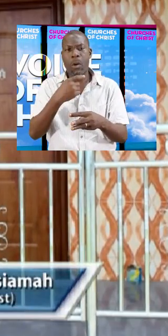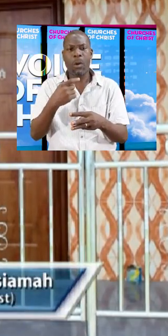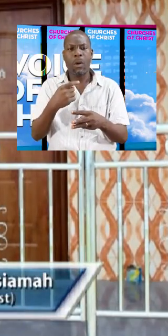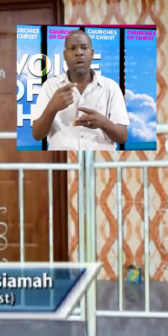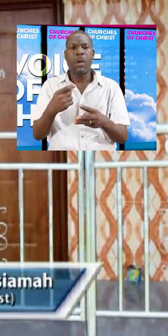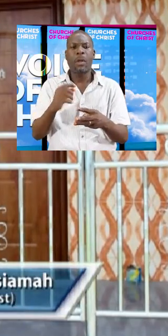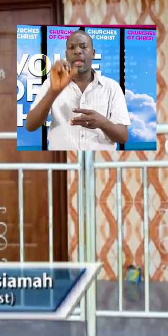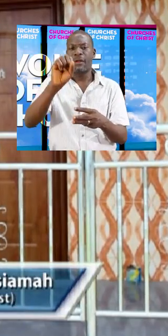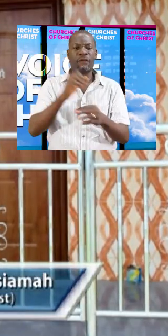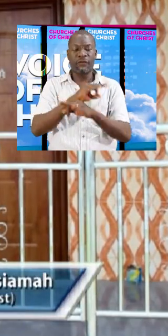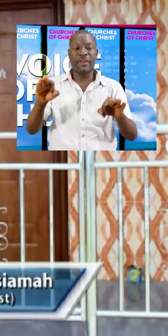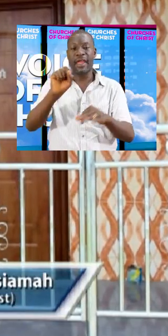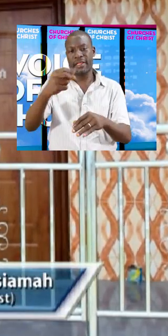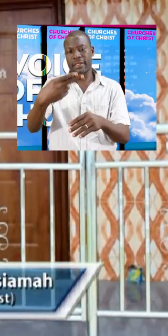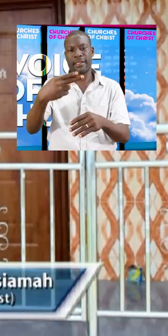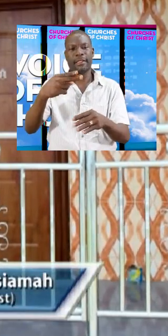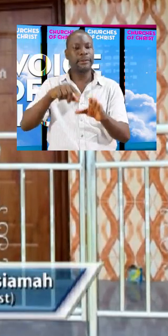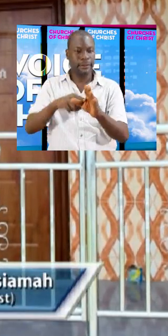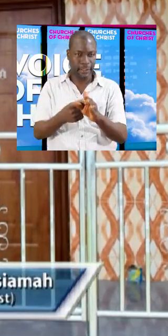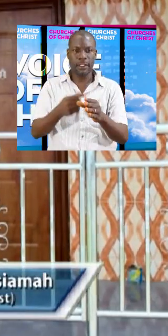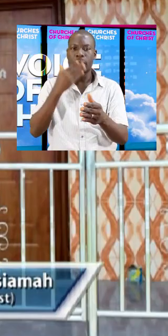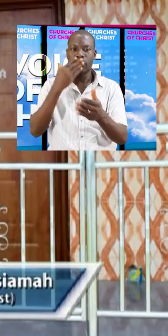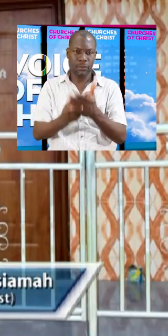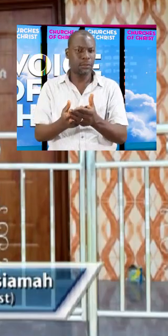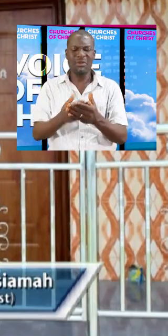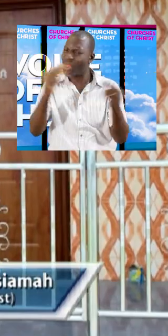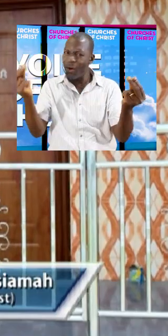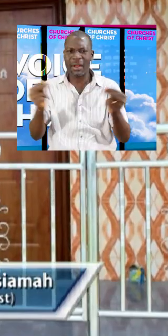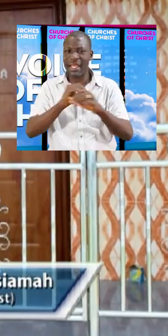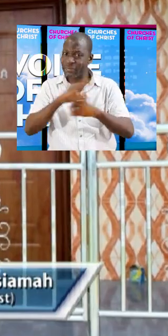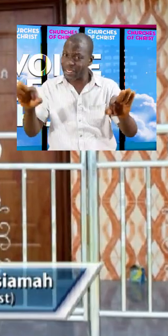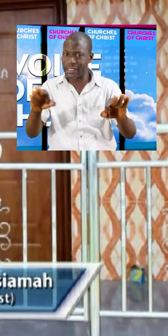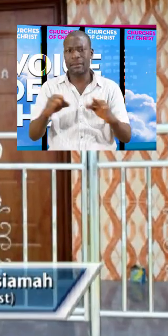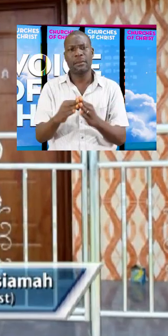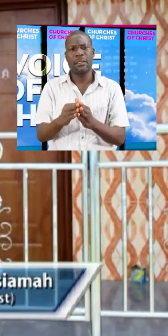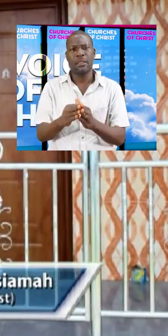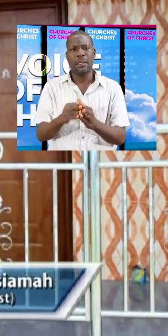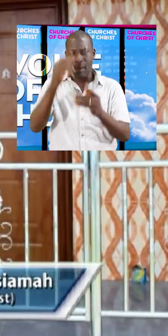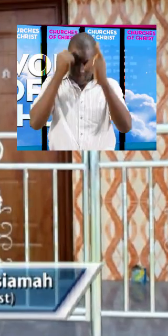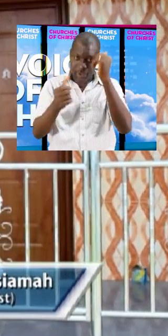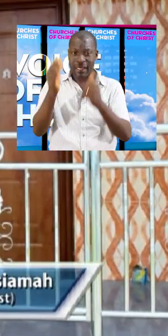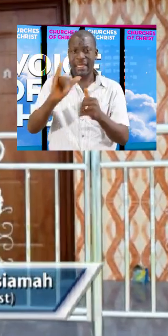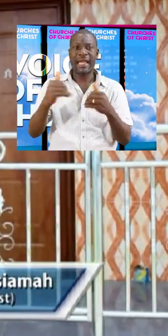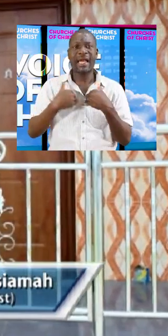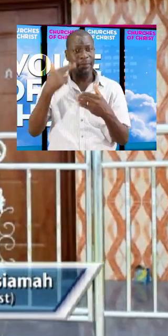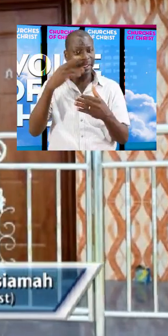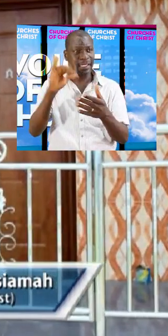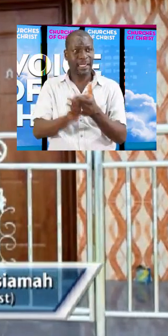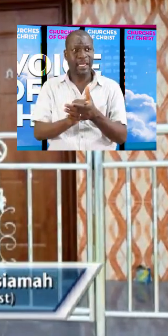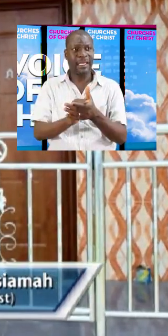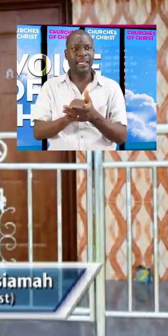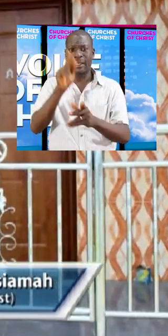senior high school ya di school fees the school fees. It has almost won't say say nipa no e wo oman ni mo